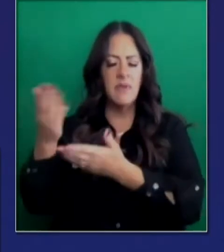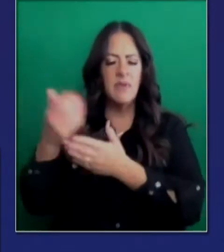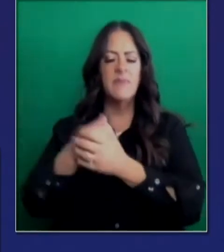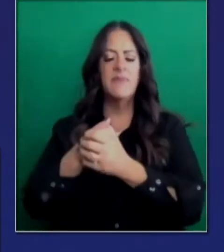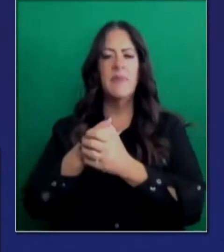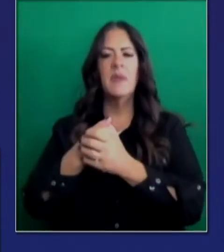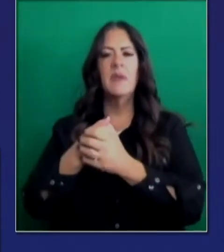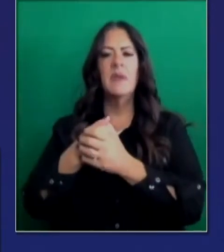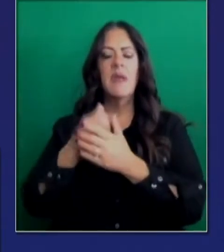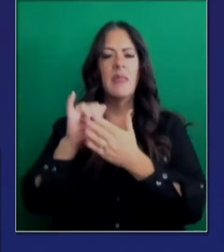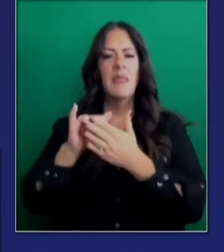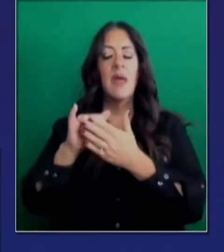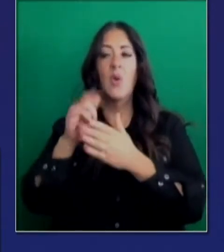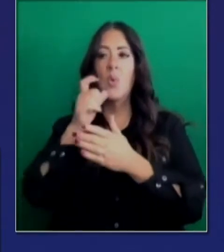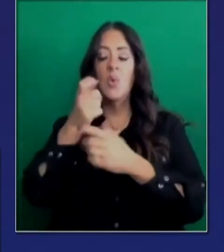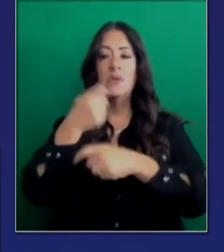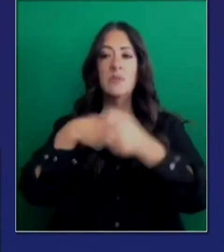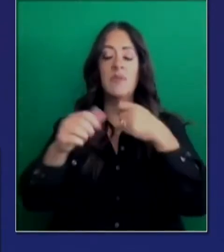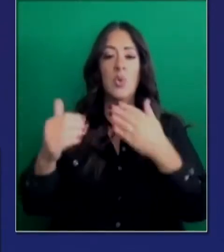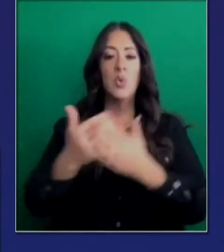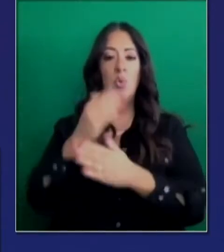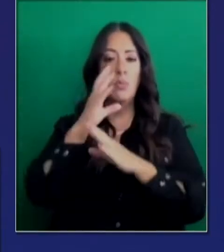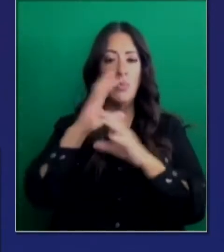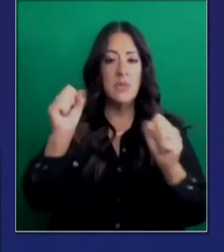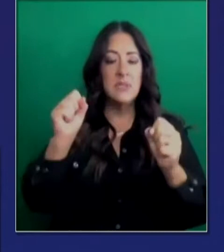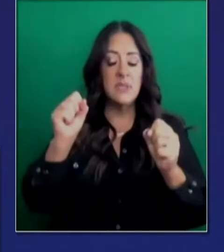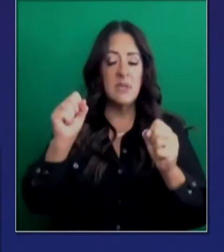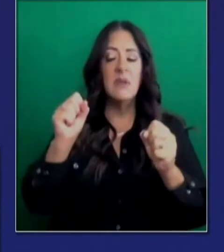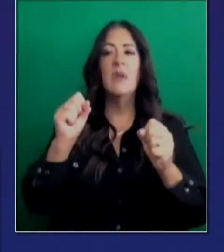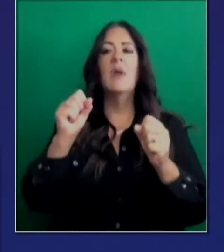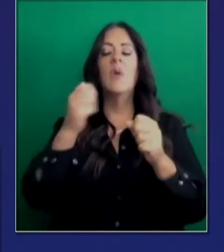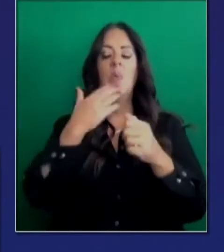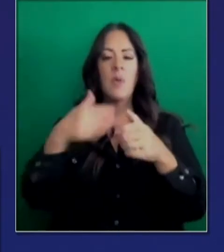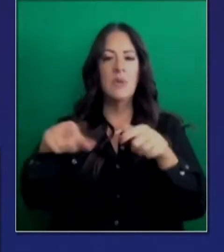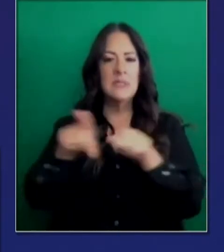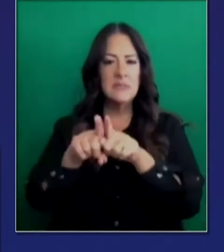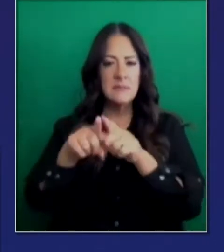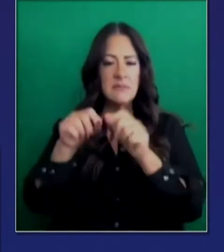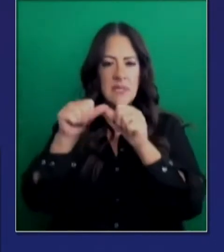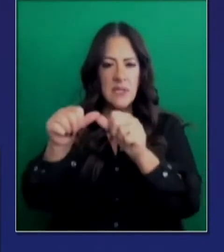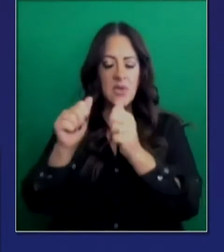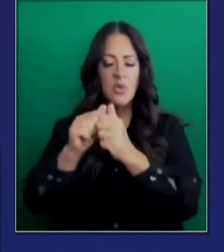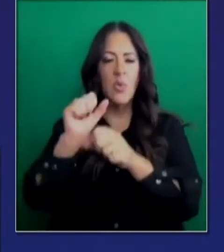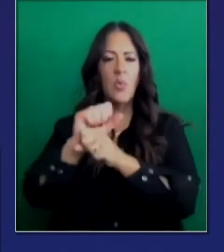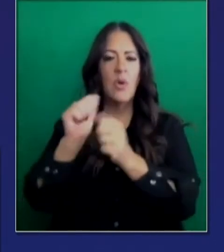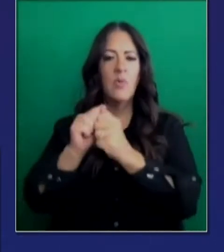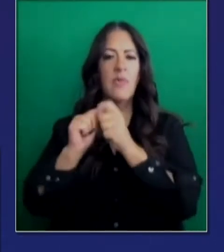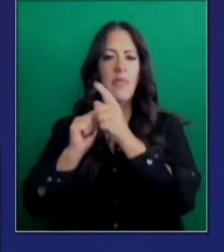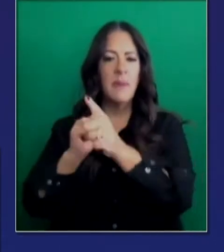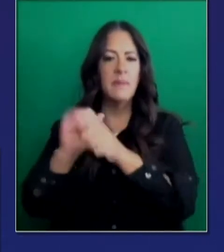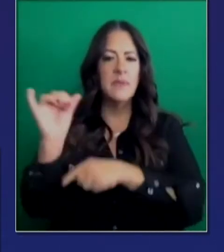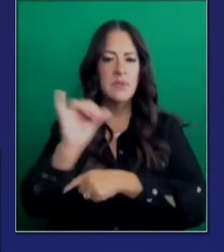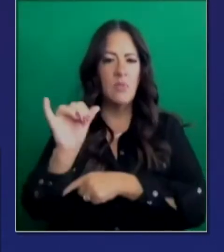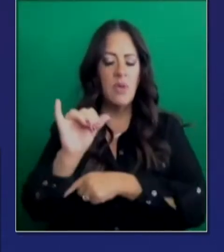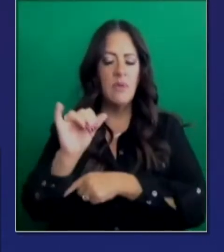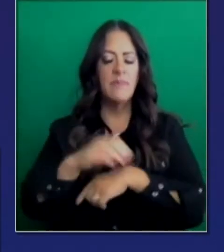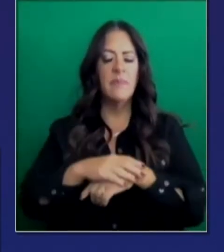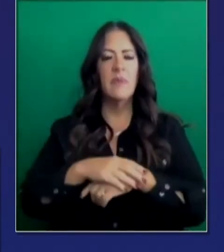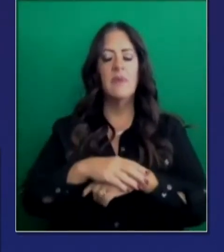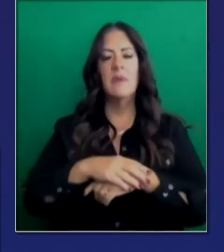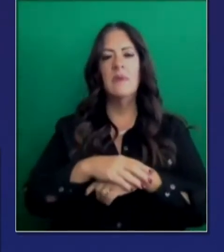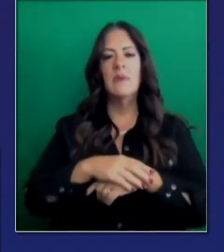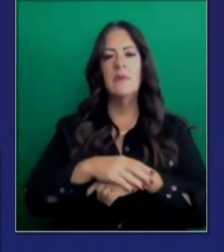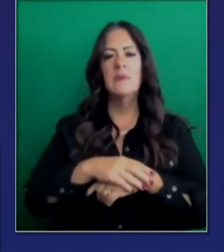new administration coming in next week. So 1,878 state and federal staff